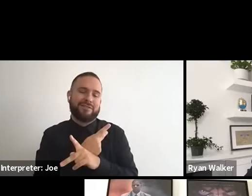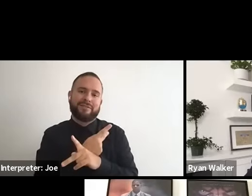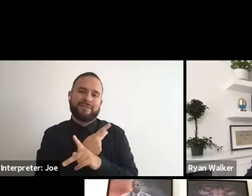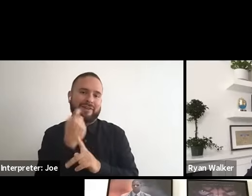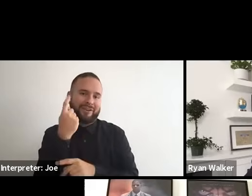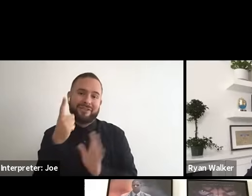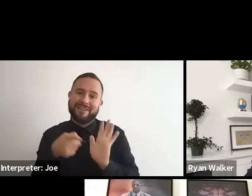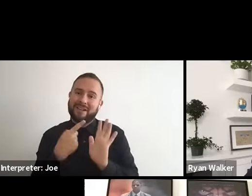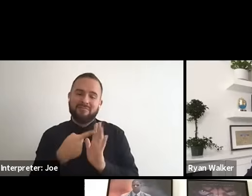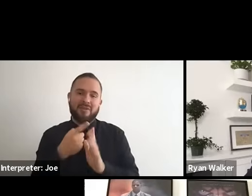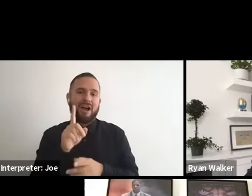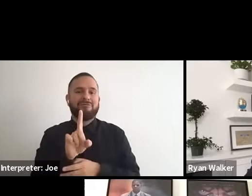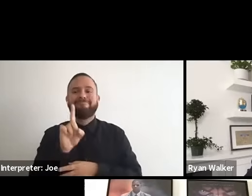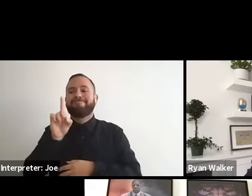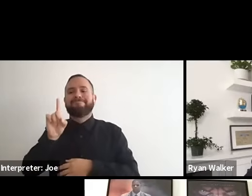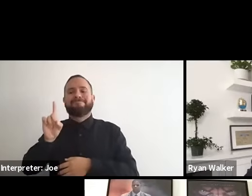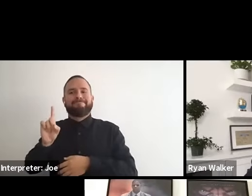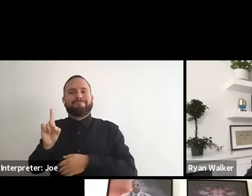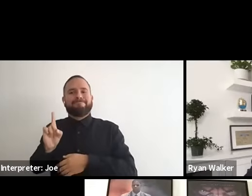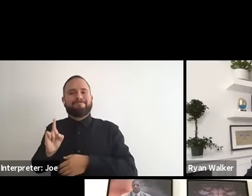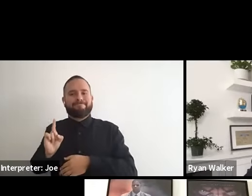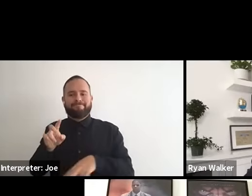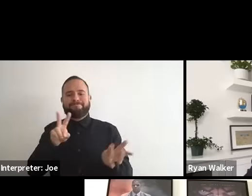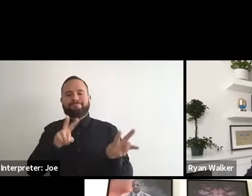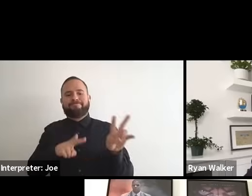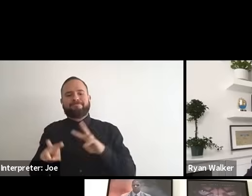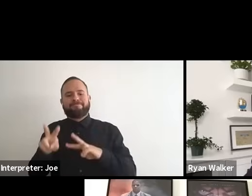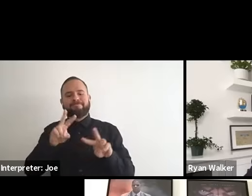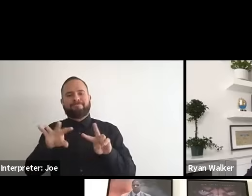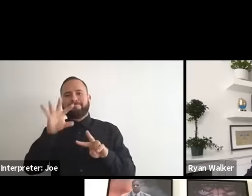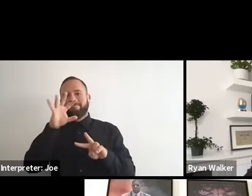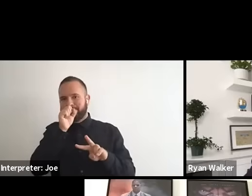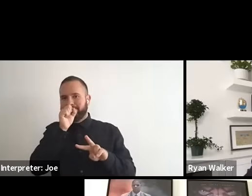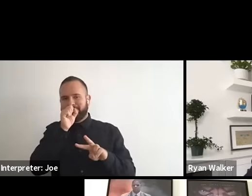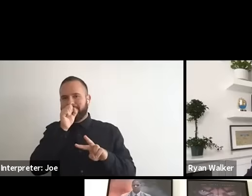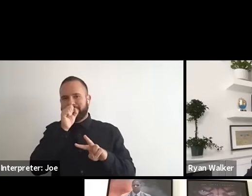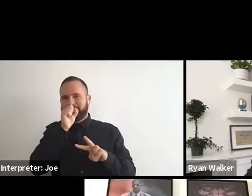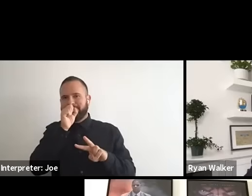and to take a step back before finding that